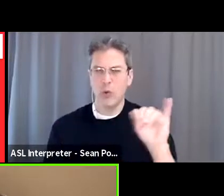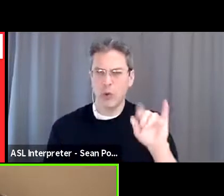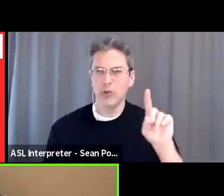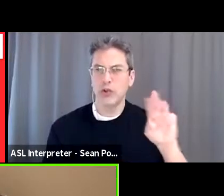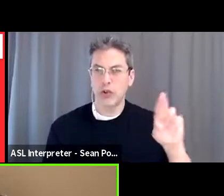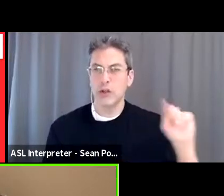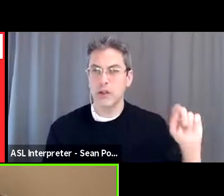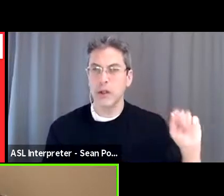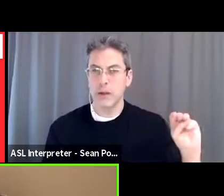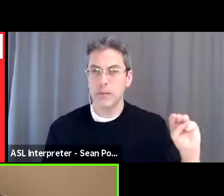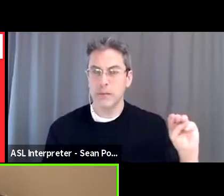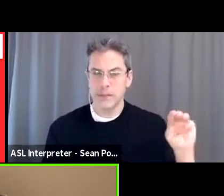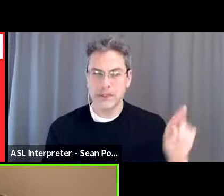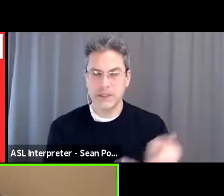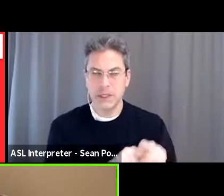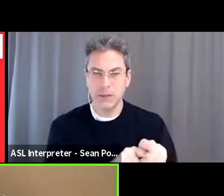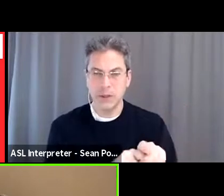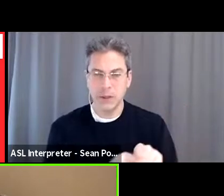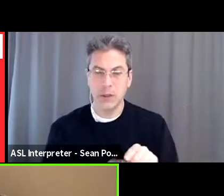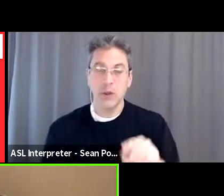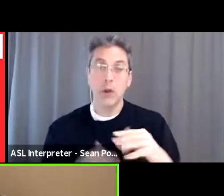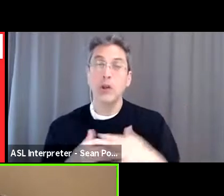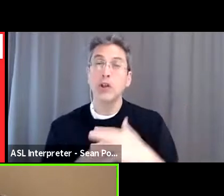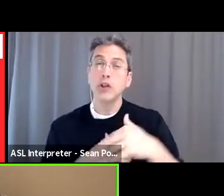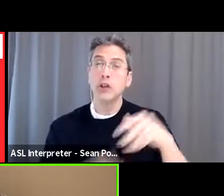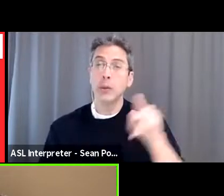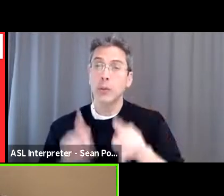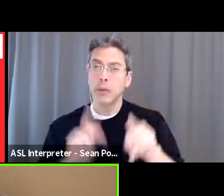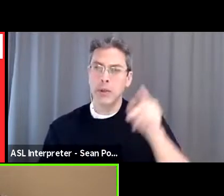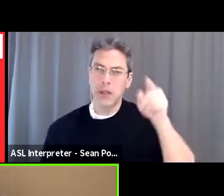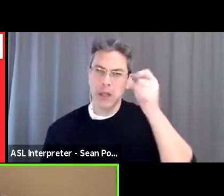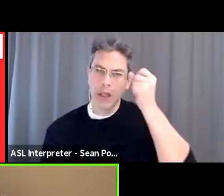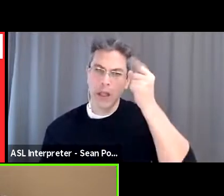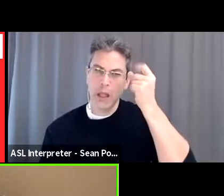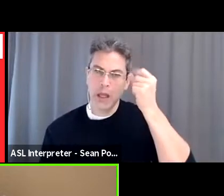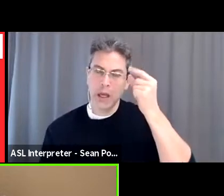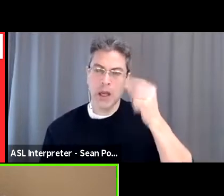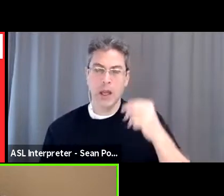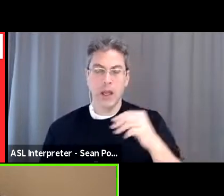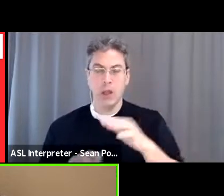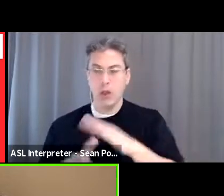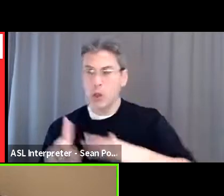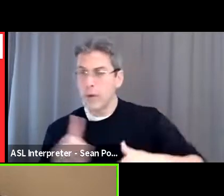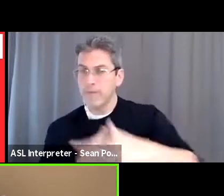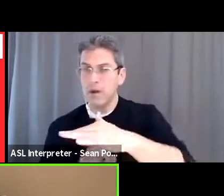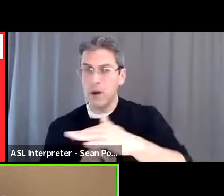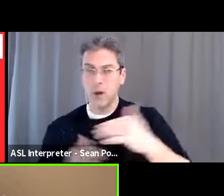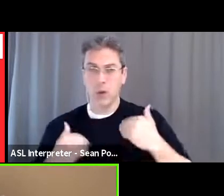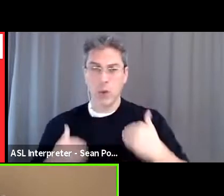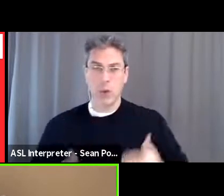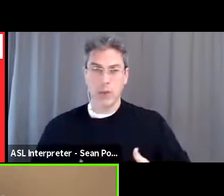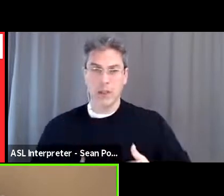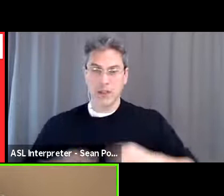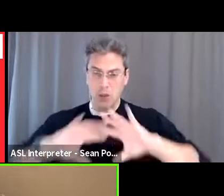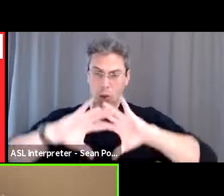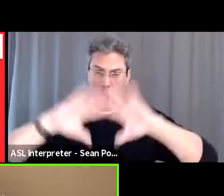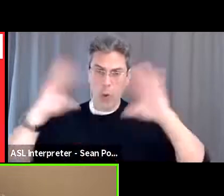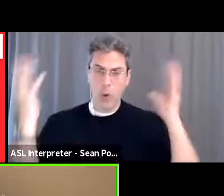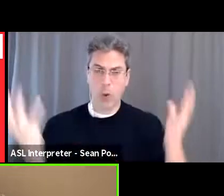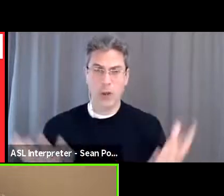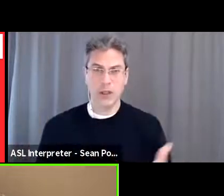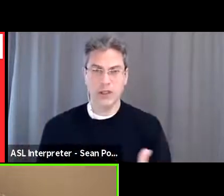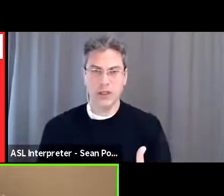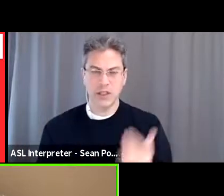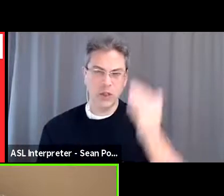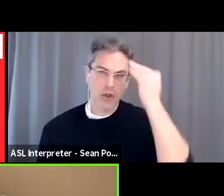peoples understand the holistic nature of humans and the environment. And that's maybe the one thing that I wish people